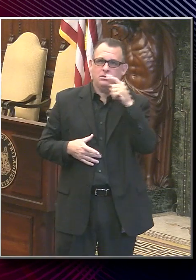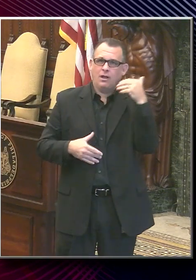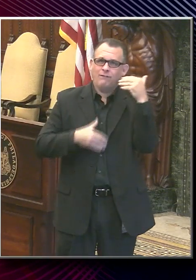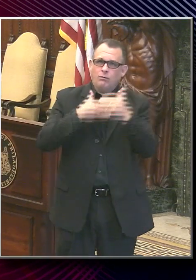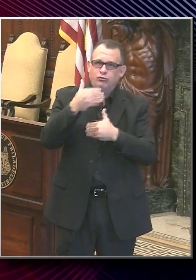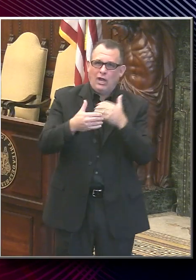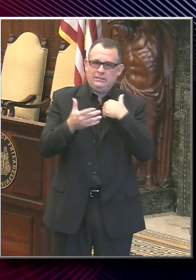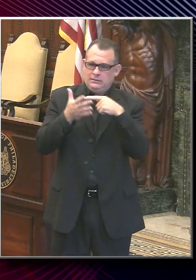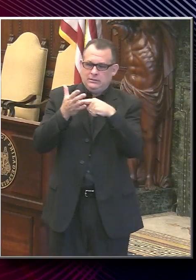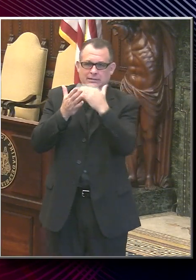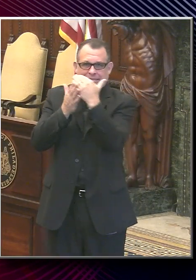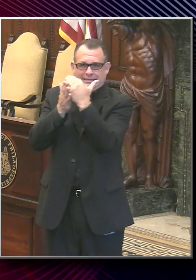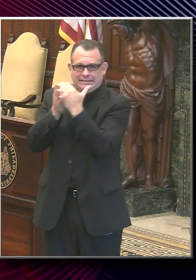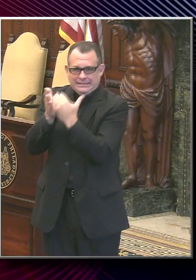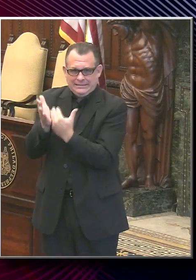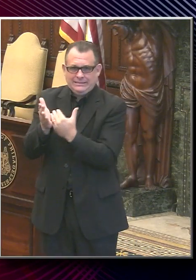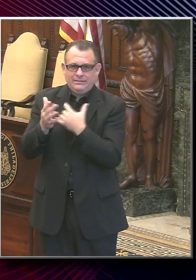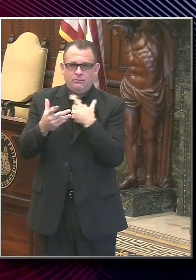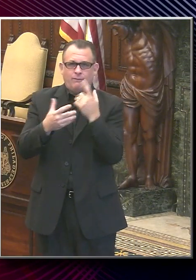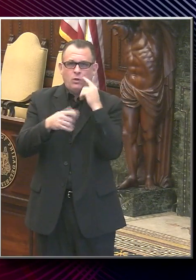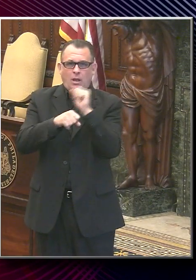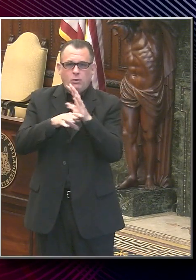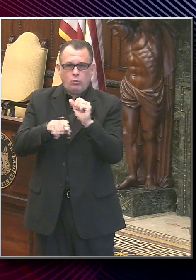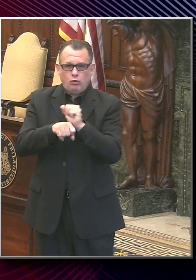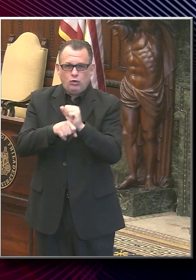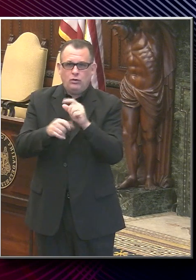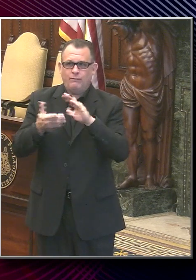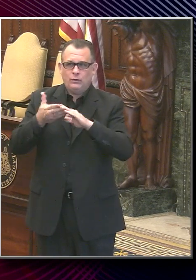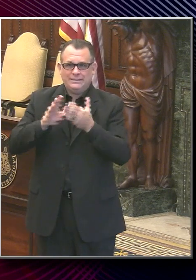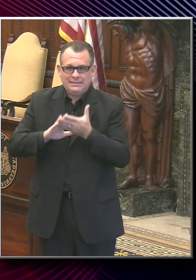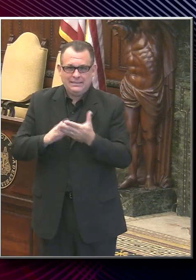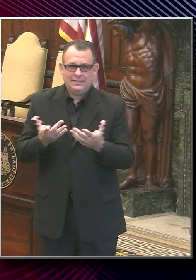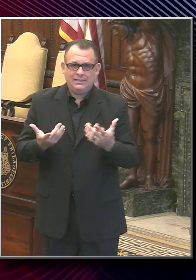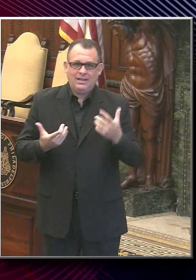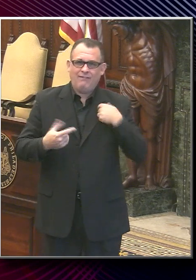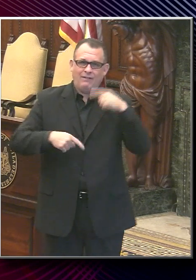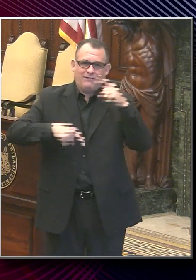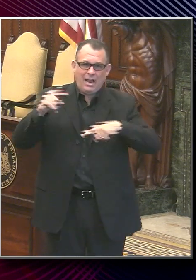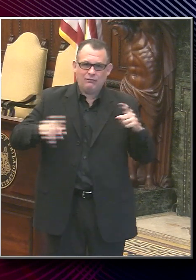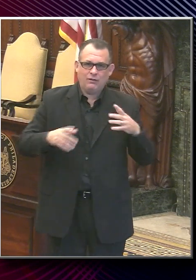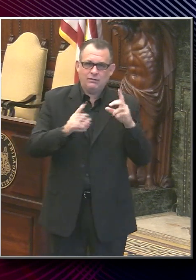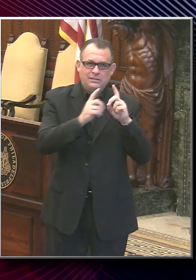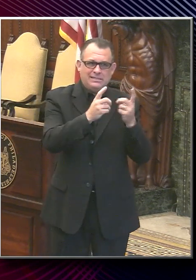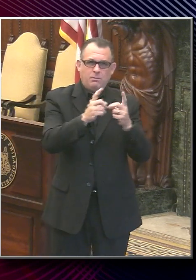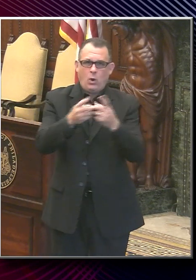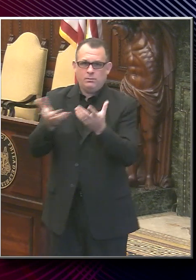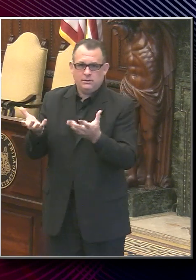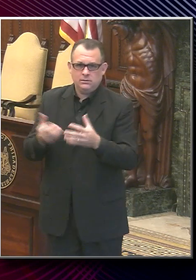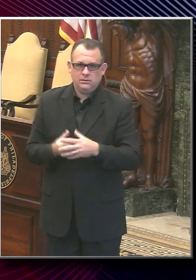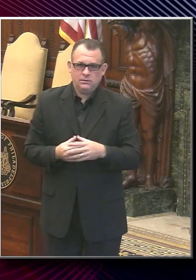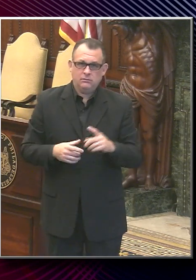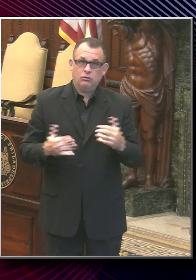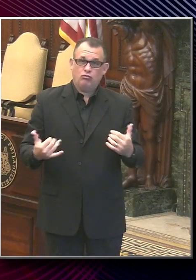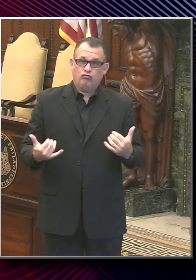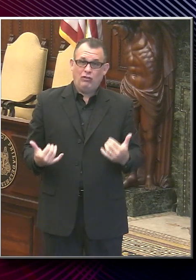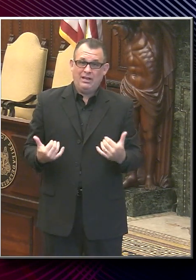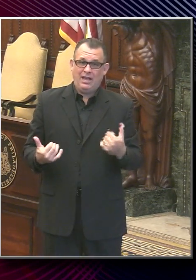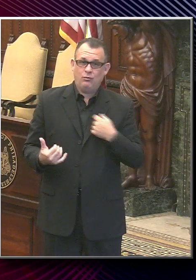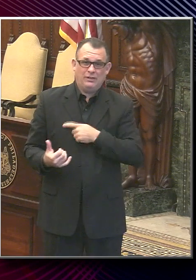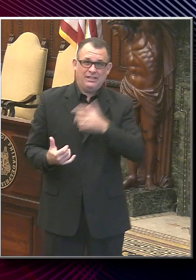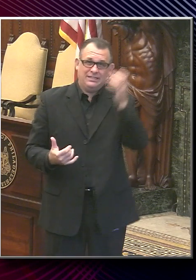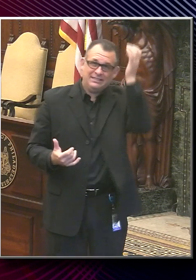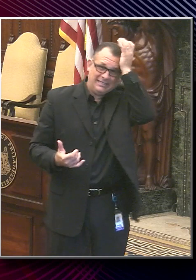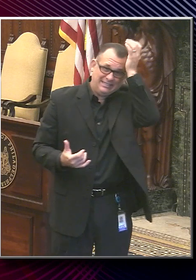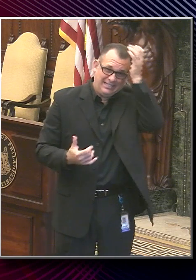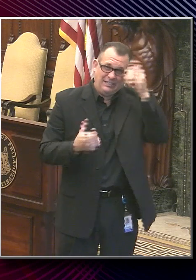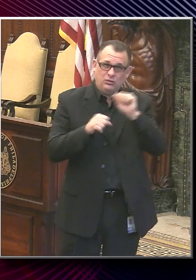waiting to become laborers for the city in varying roles. It just so happens that we have a need in sanitation at the moment. So this is